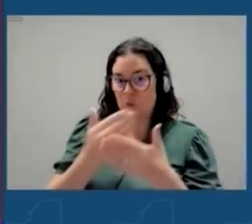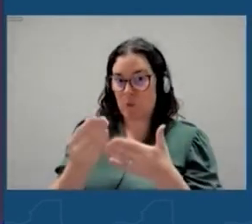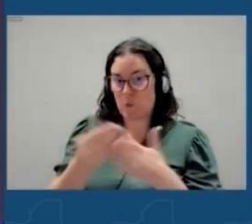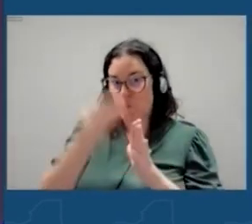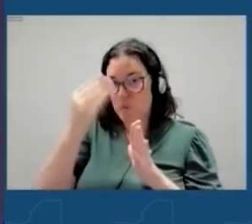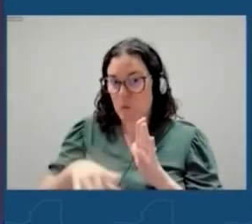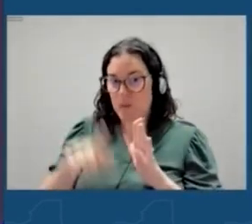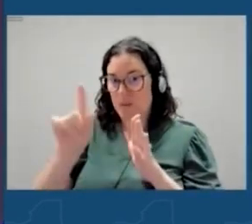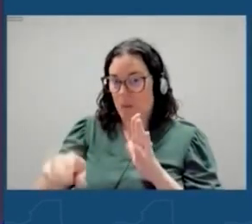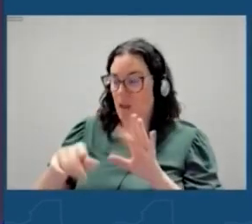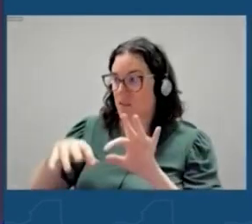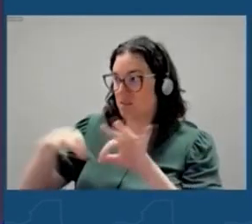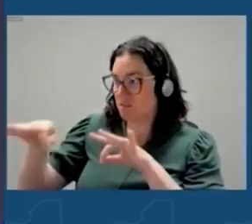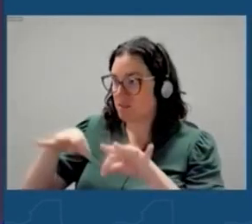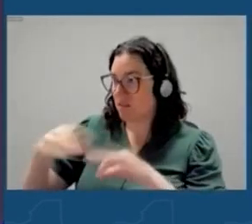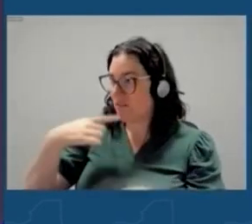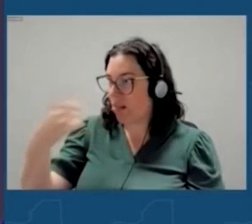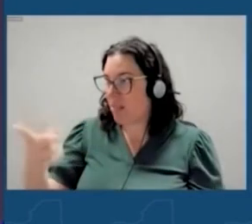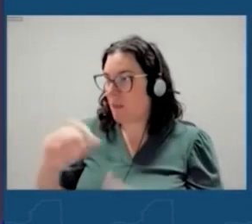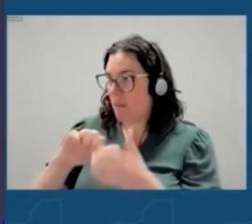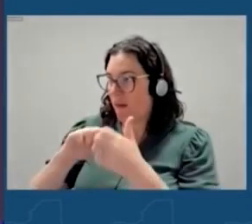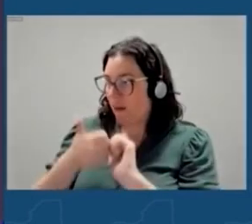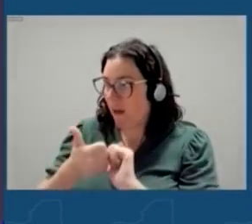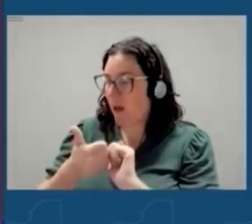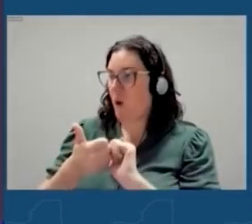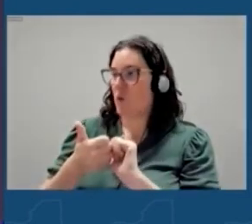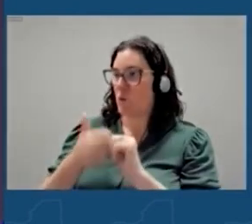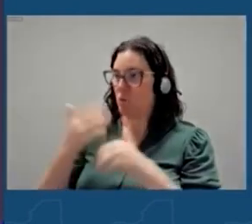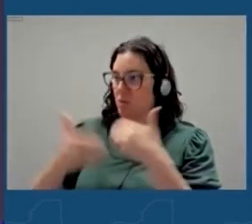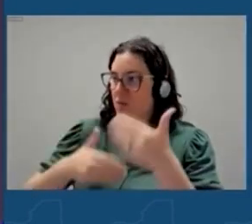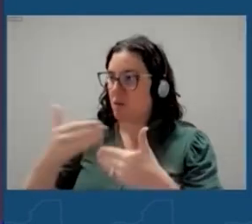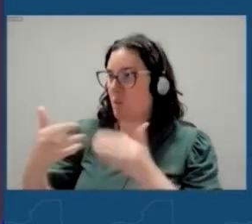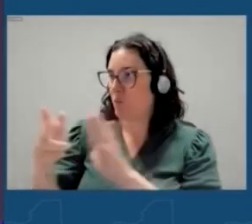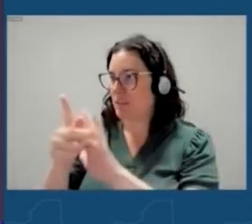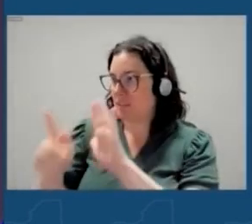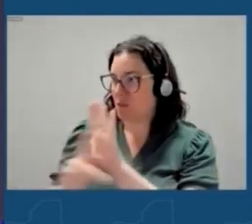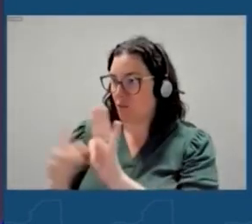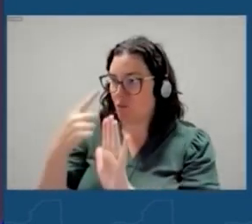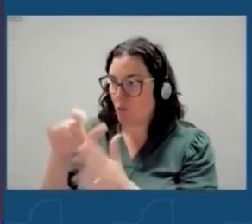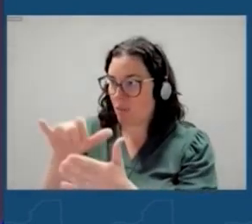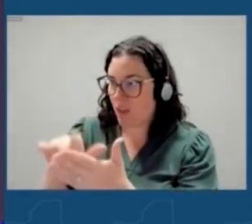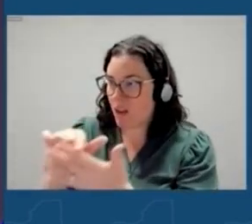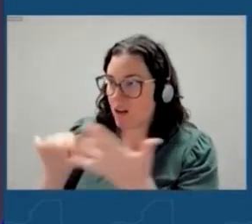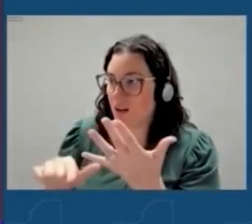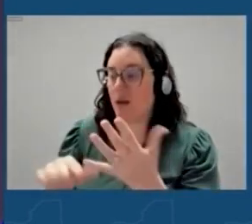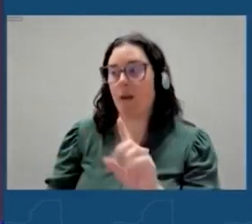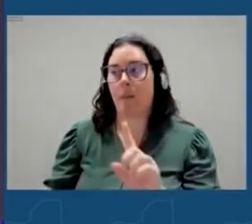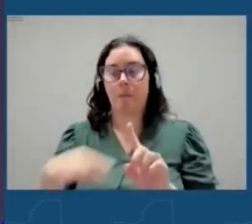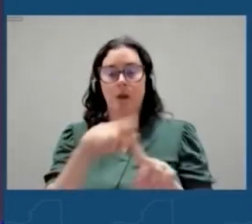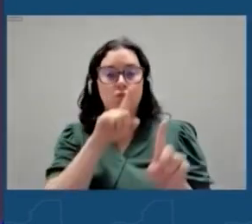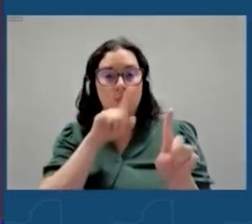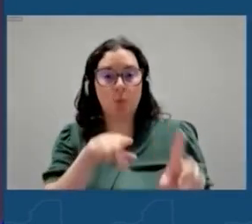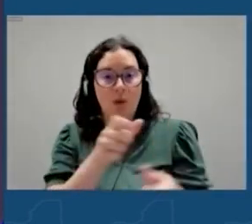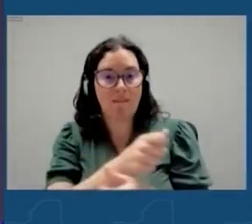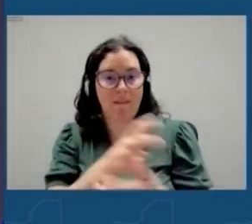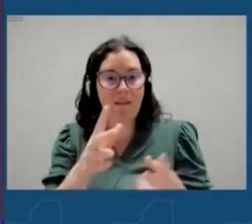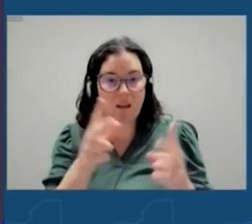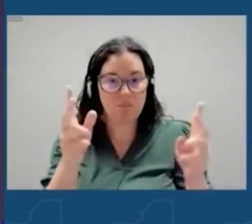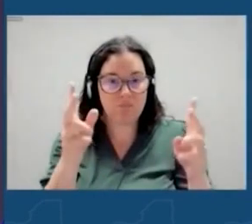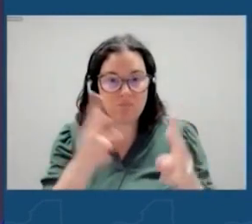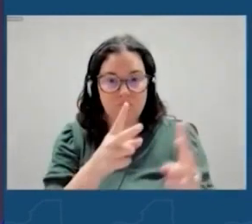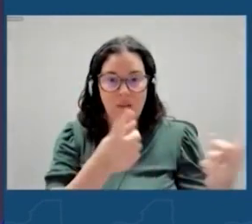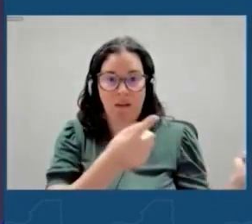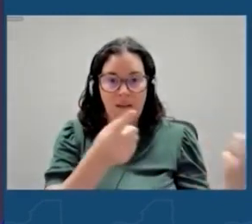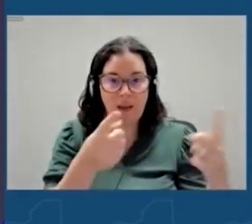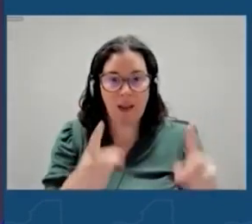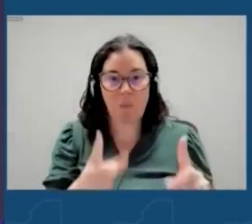of how they investigate those hate crimes, and also report any incident of hate or bias that happens on campus, that they have